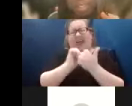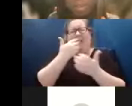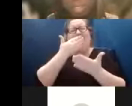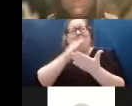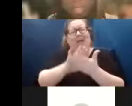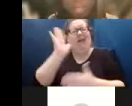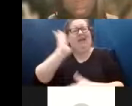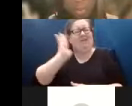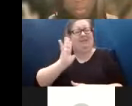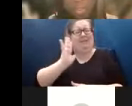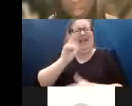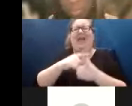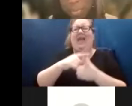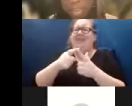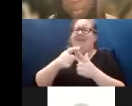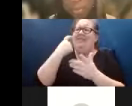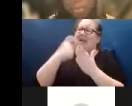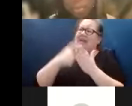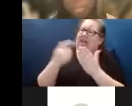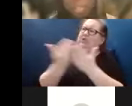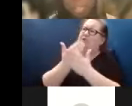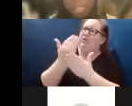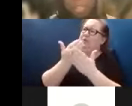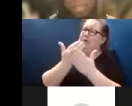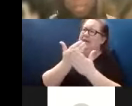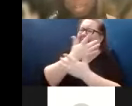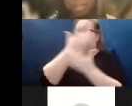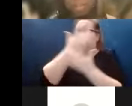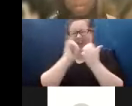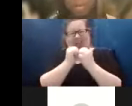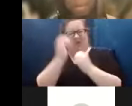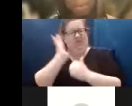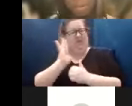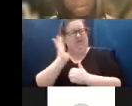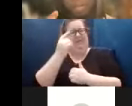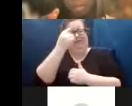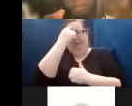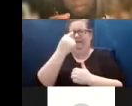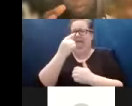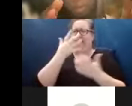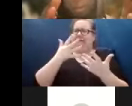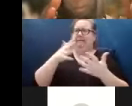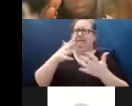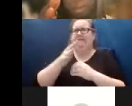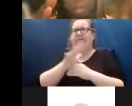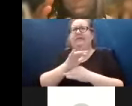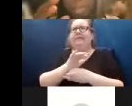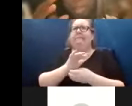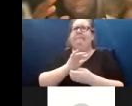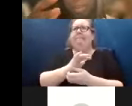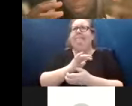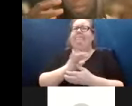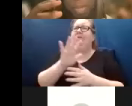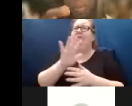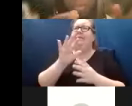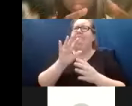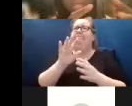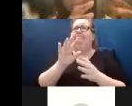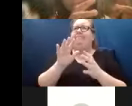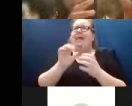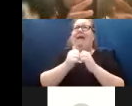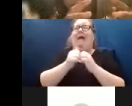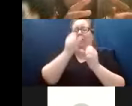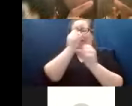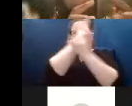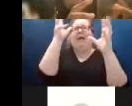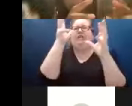they just, acknowledge the new and kind of forget how it used to be. So I think the idea of kind of putting, I don't know, the way I imagine is